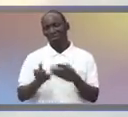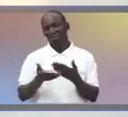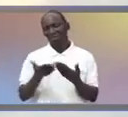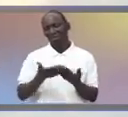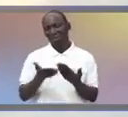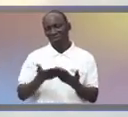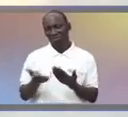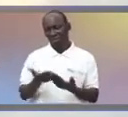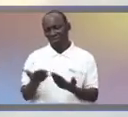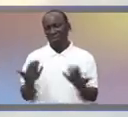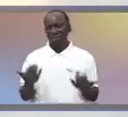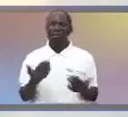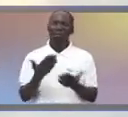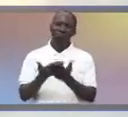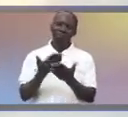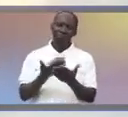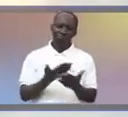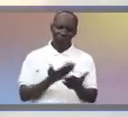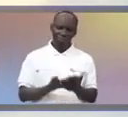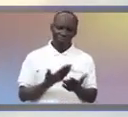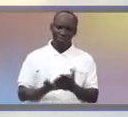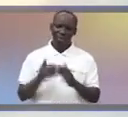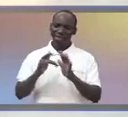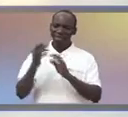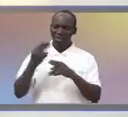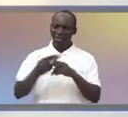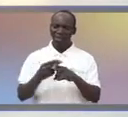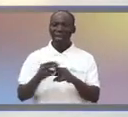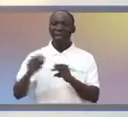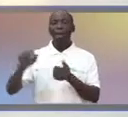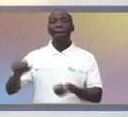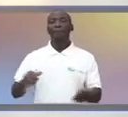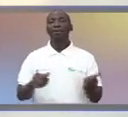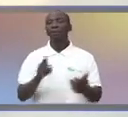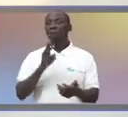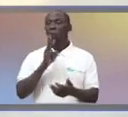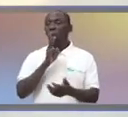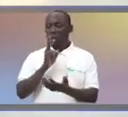di mo se. E subo na amudi nsi ogu ka opo mono. Yanko po ombe.